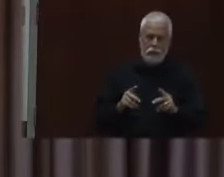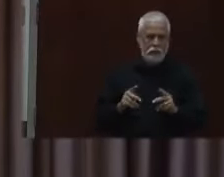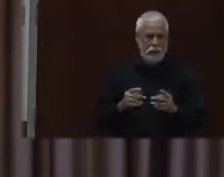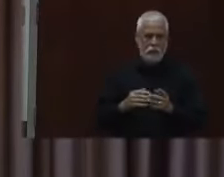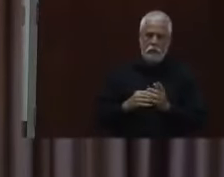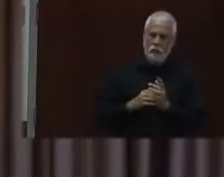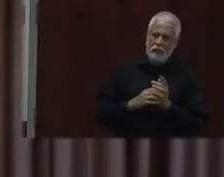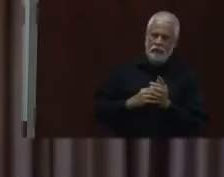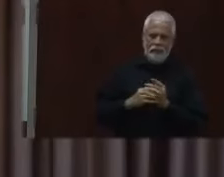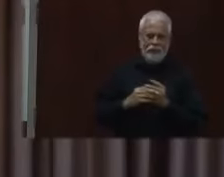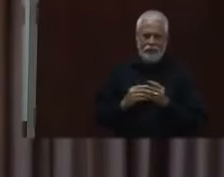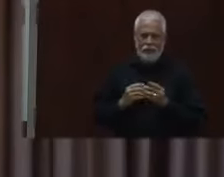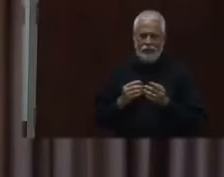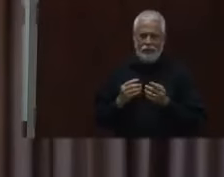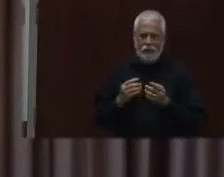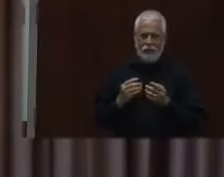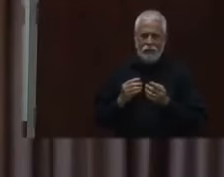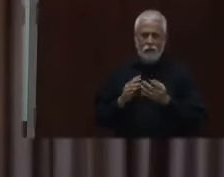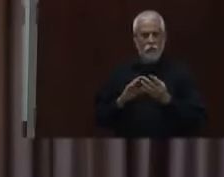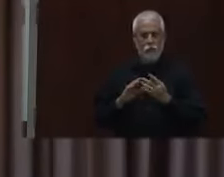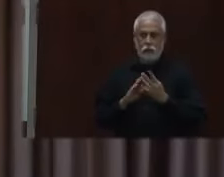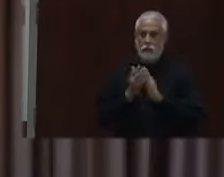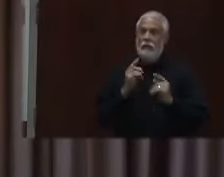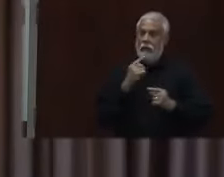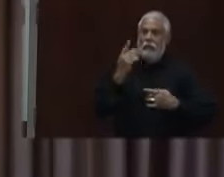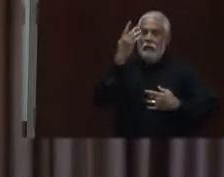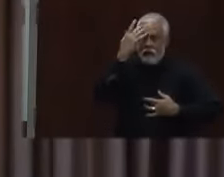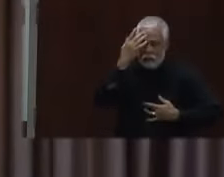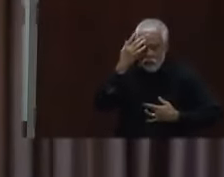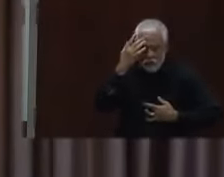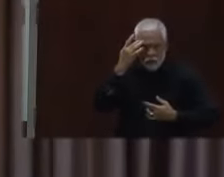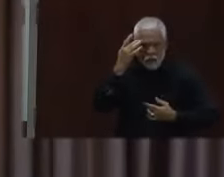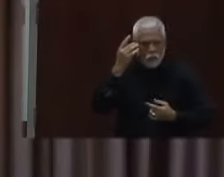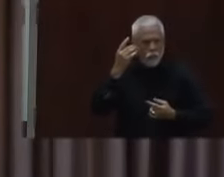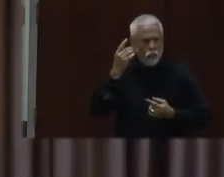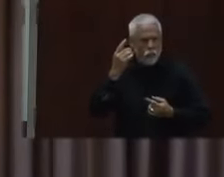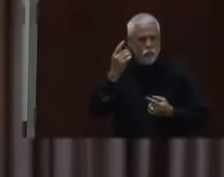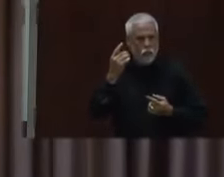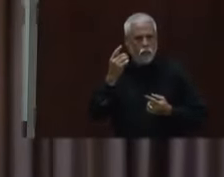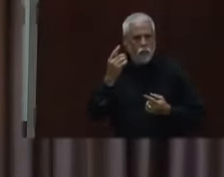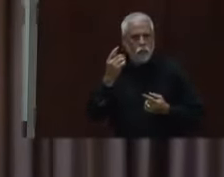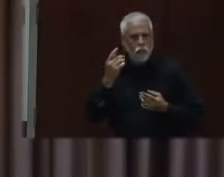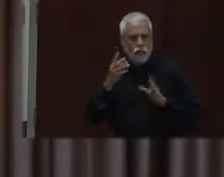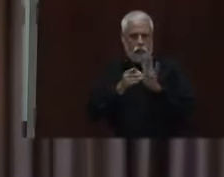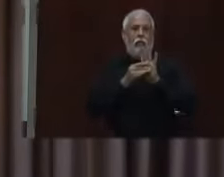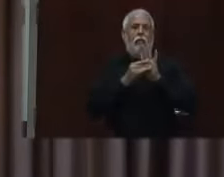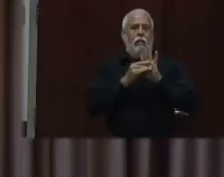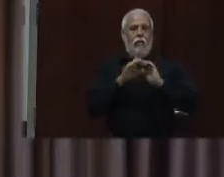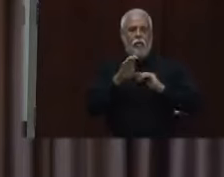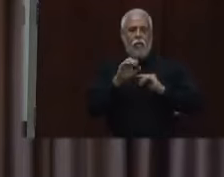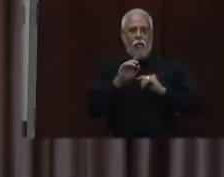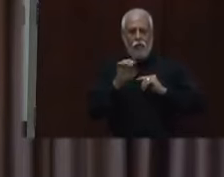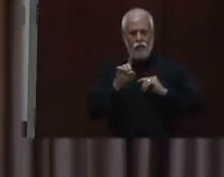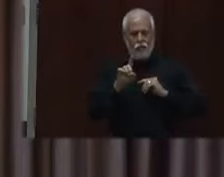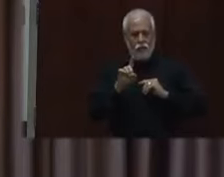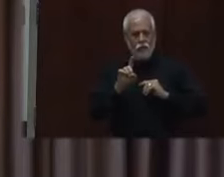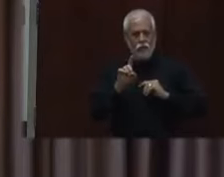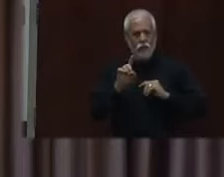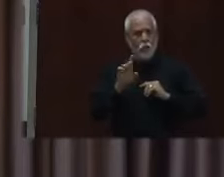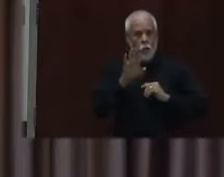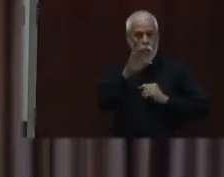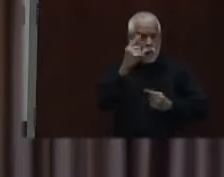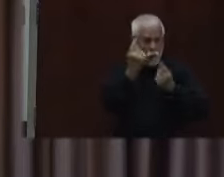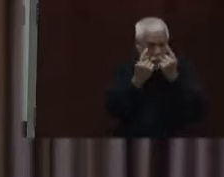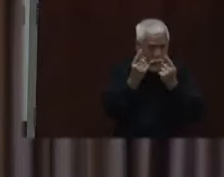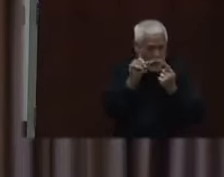vulnerable to becoming seriously ill if they contract COVID. Any thoughts you would